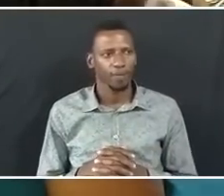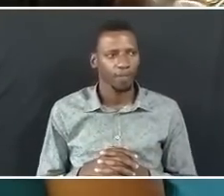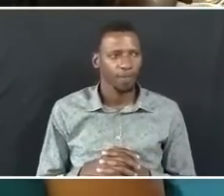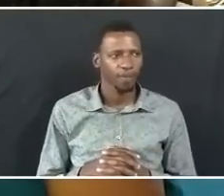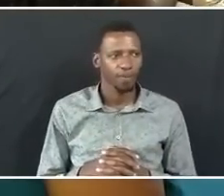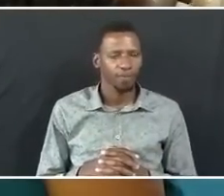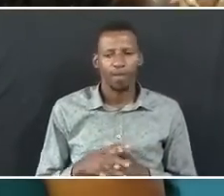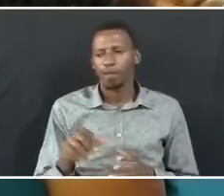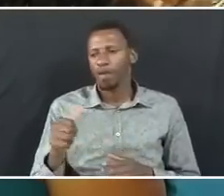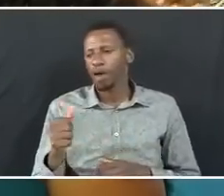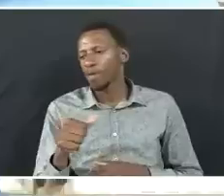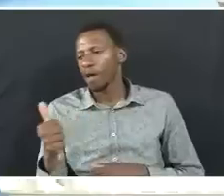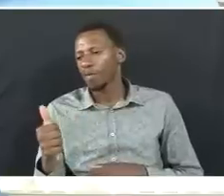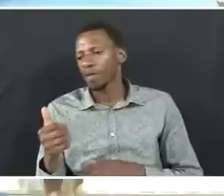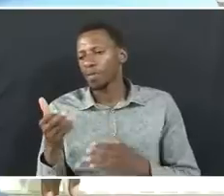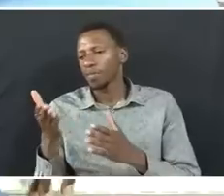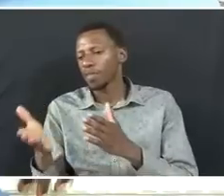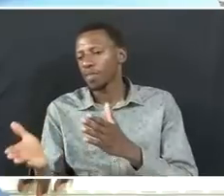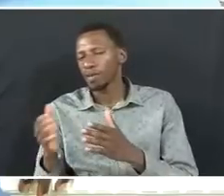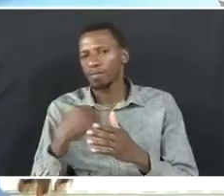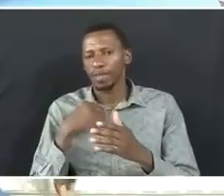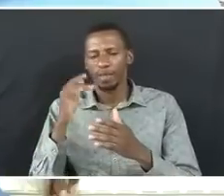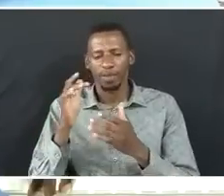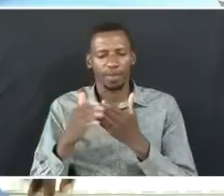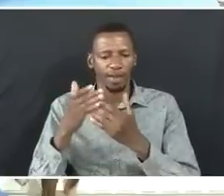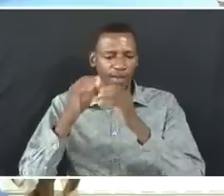Sijali vitu zingine.